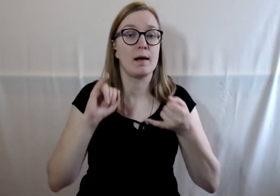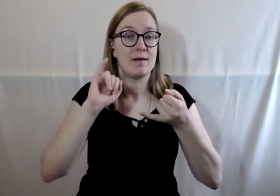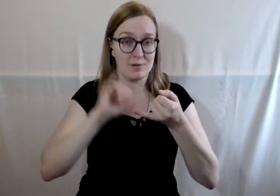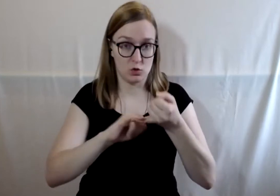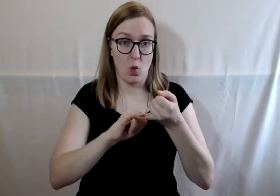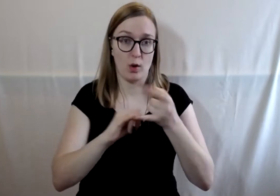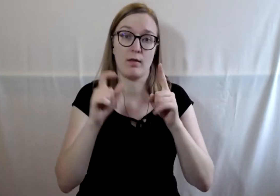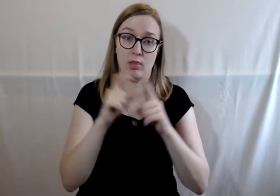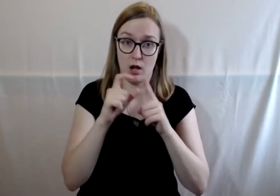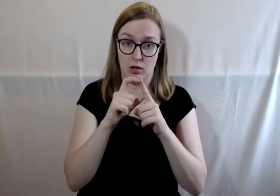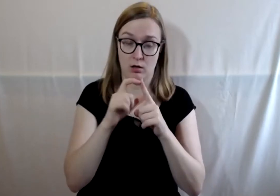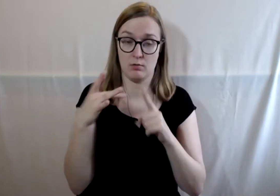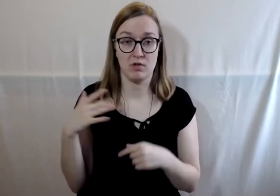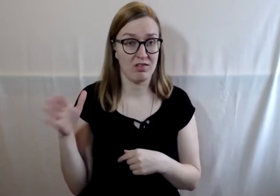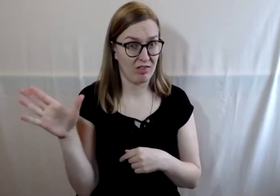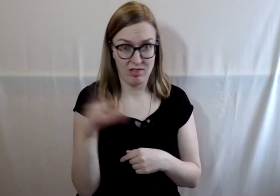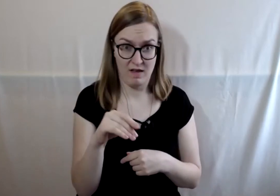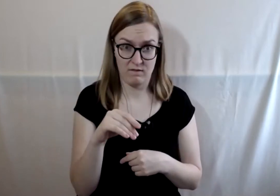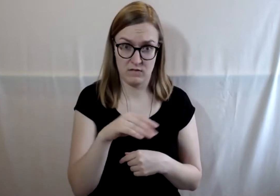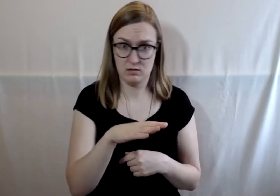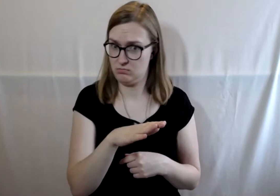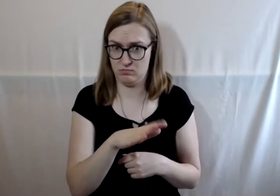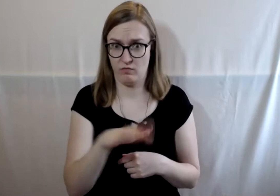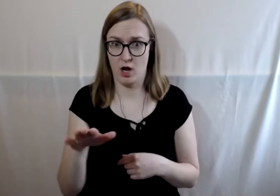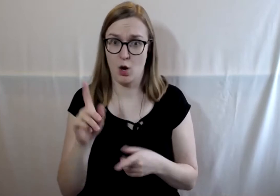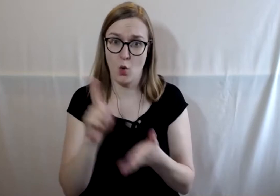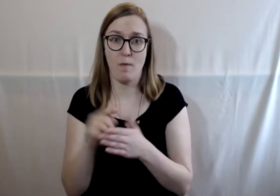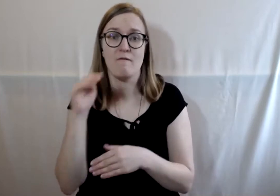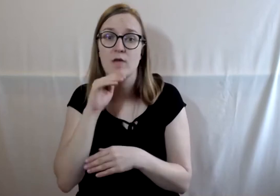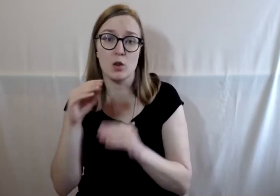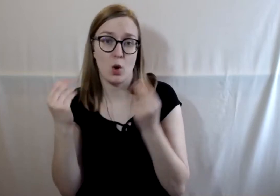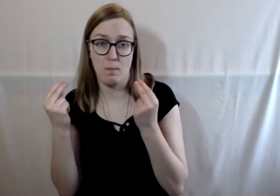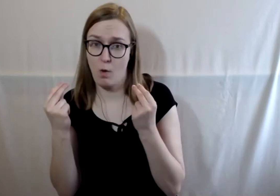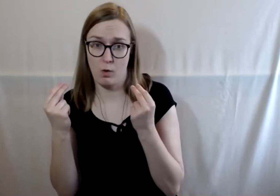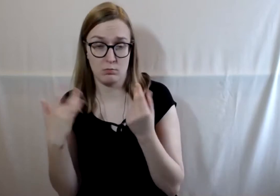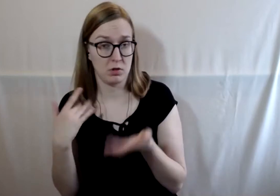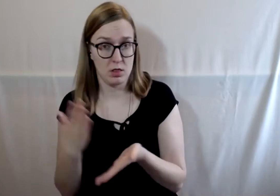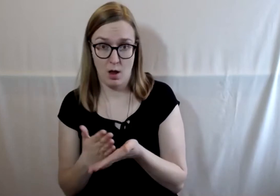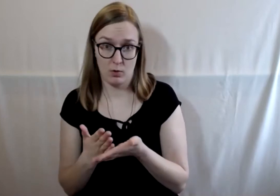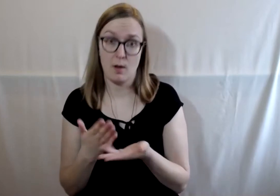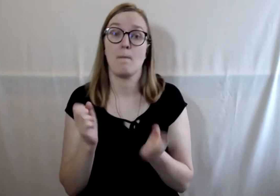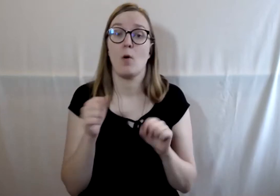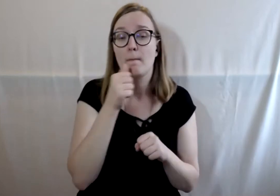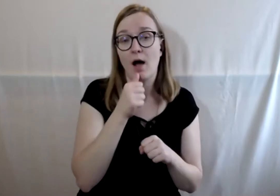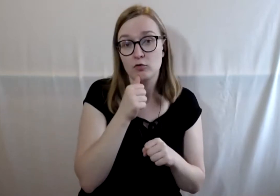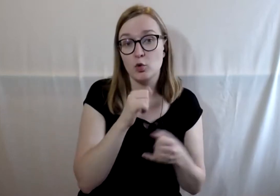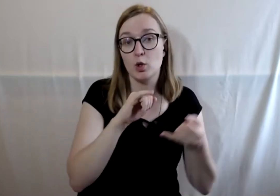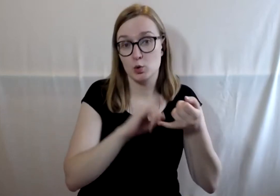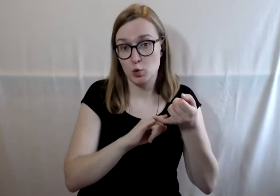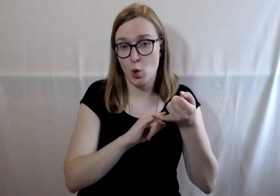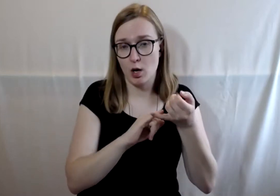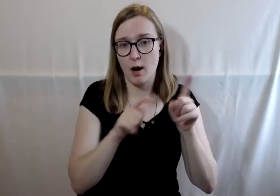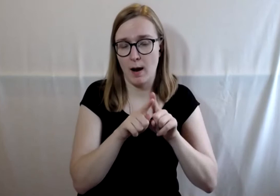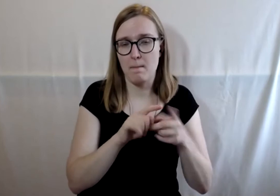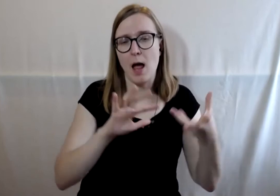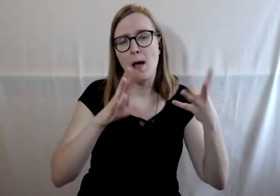to learn exactly the same content. They could learn a core within history, but there might be some, so